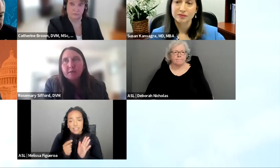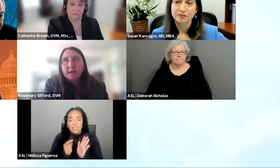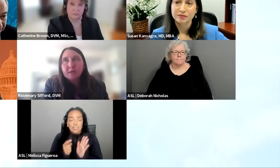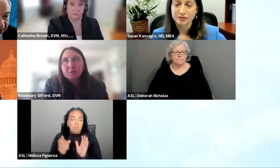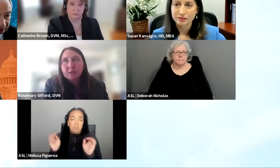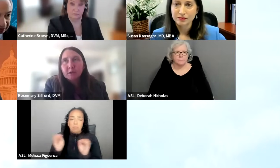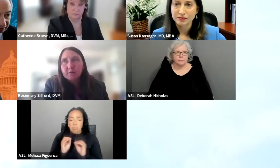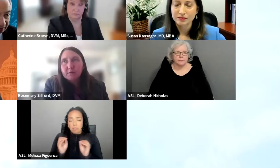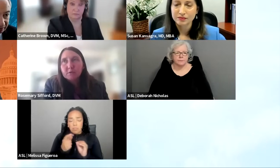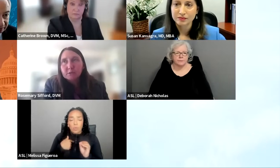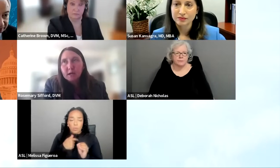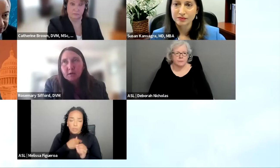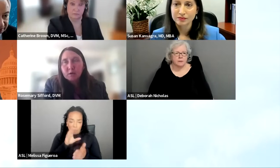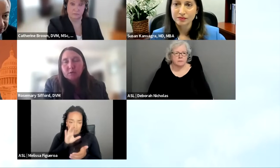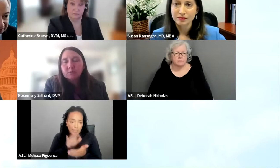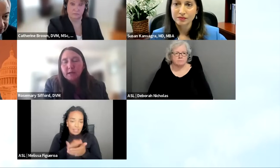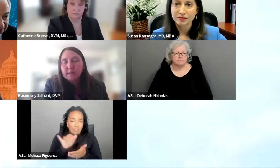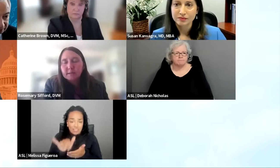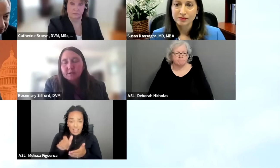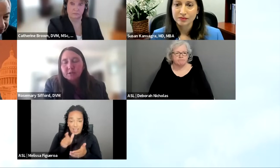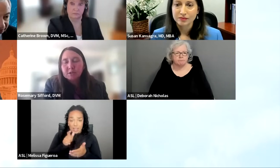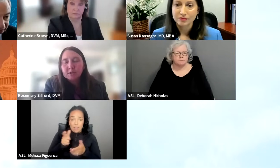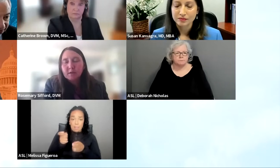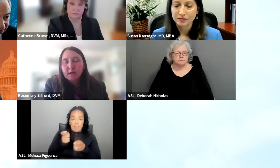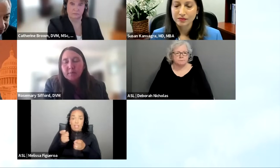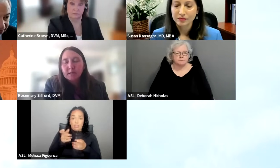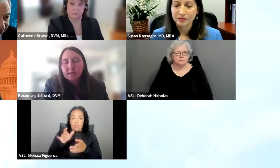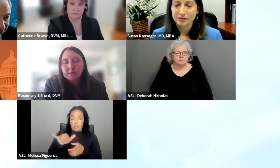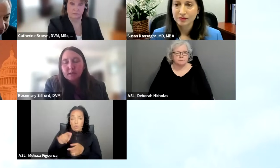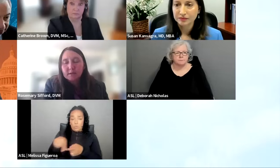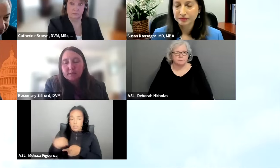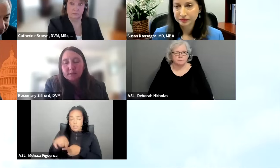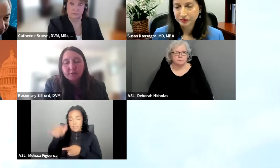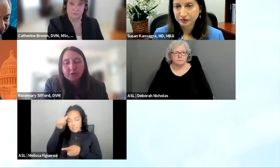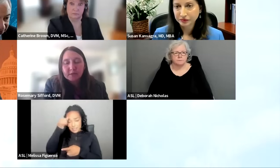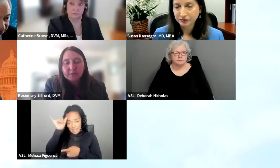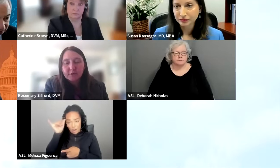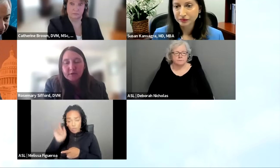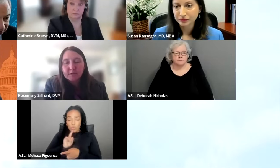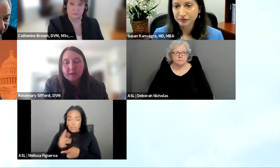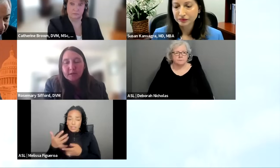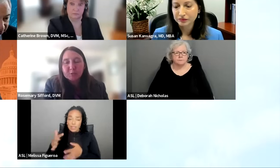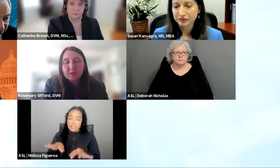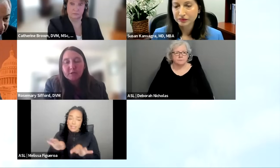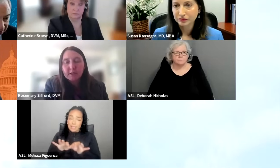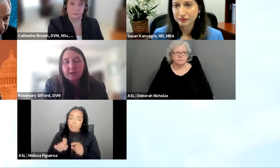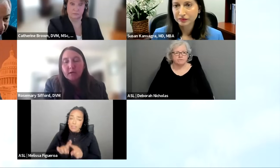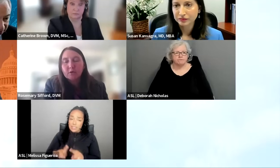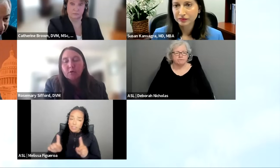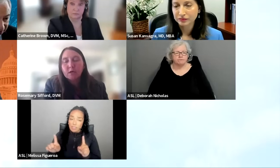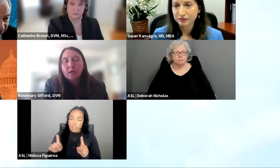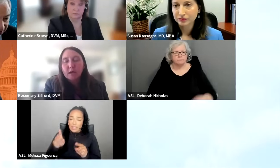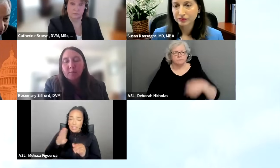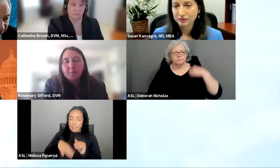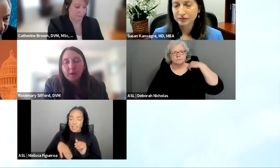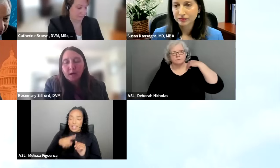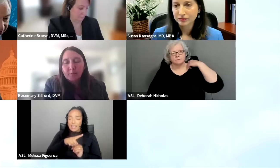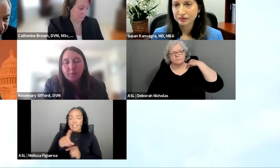believe that the management of those cattle, as I mentioned, being significantly different than the management of dairy